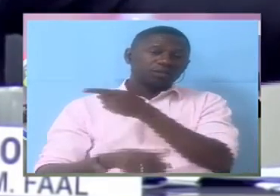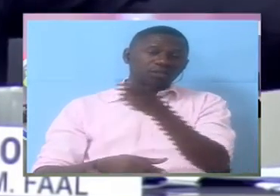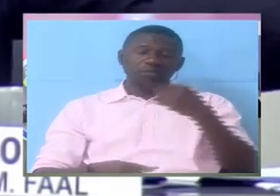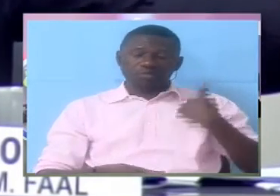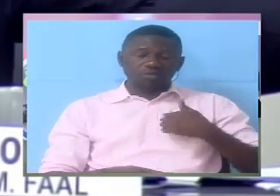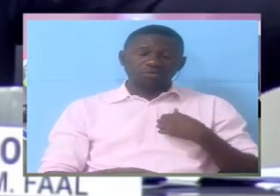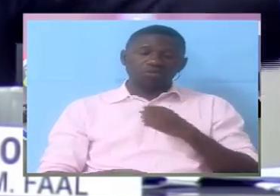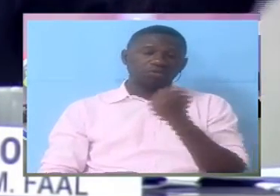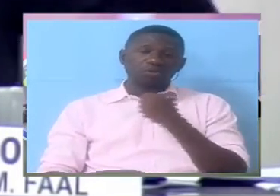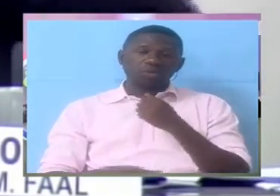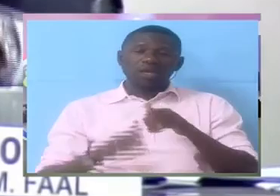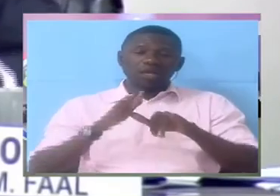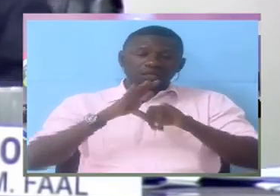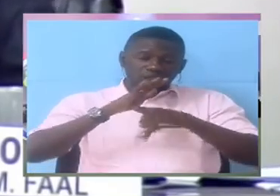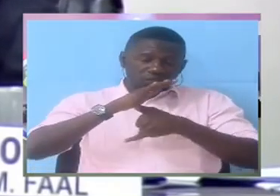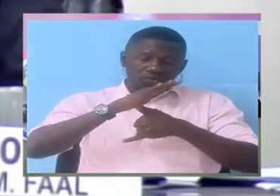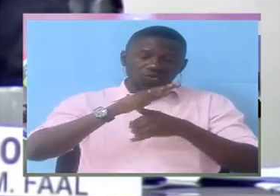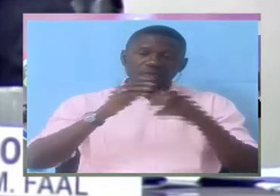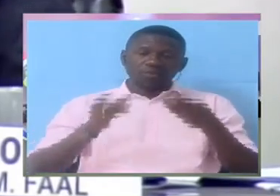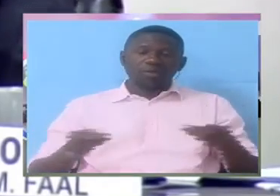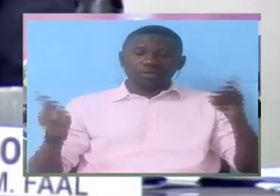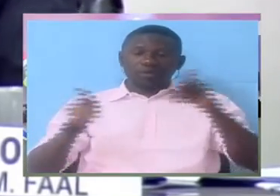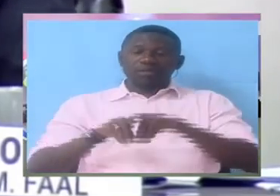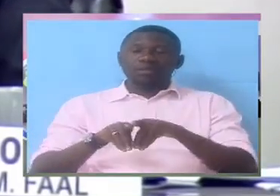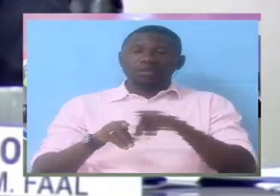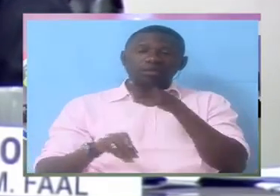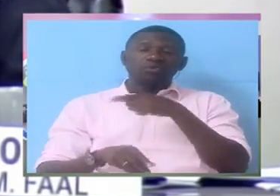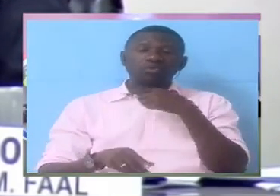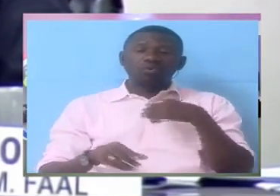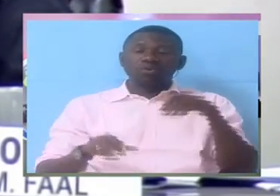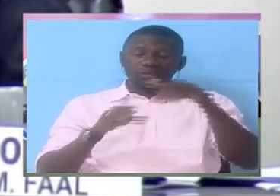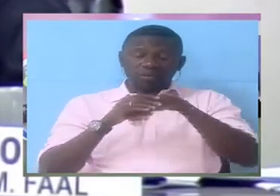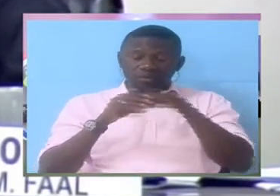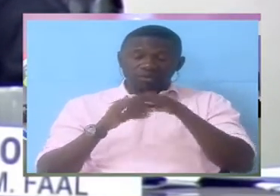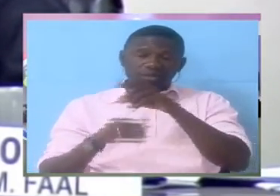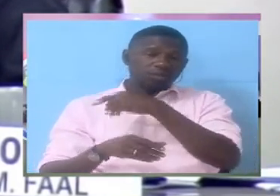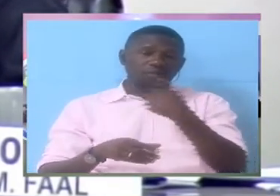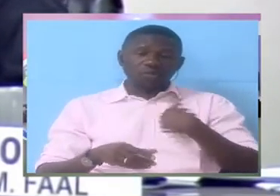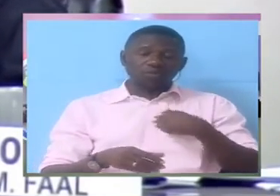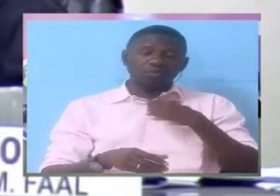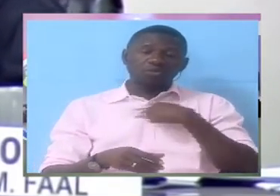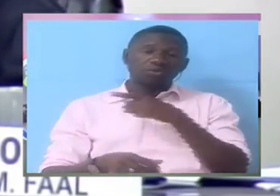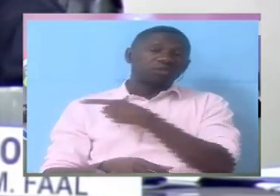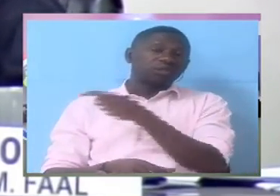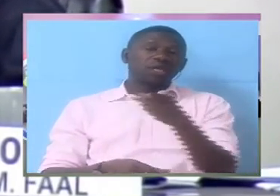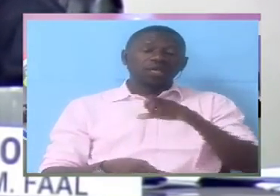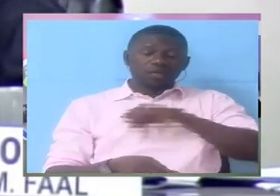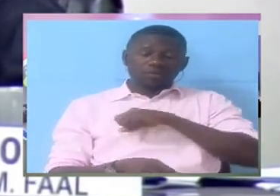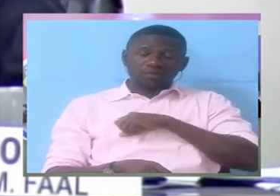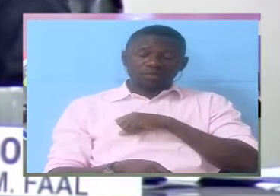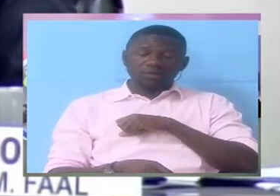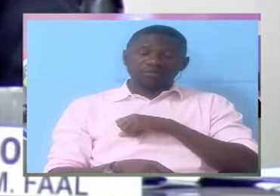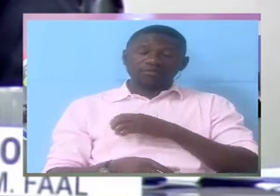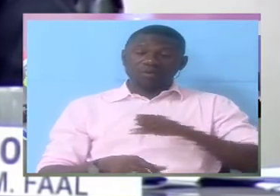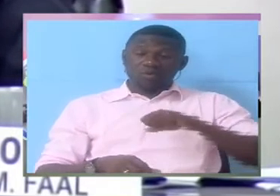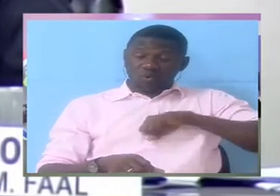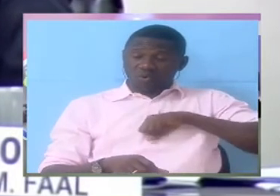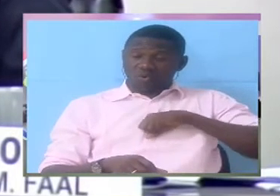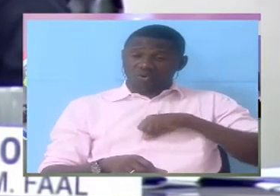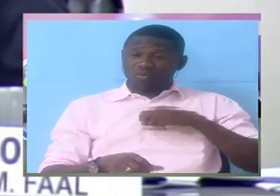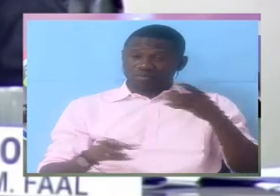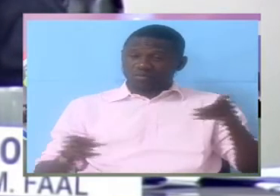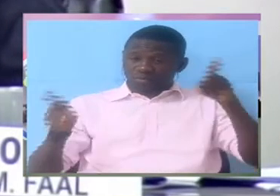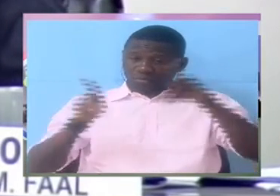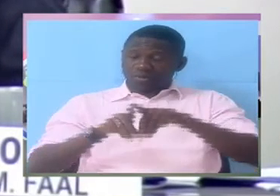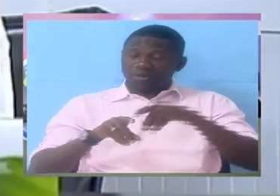subordinates participated. You incriminated them because they themselves physically perpetrated the tortures. Isn't that the